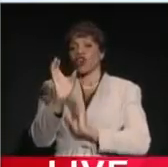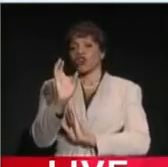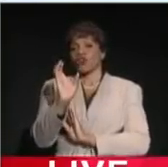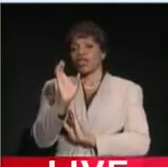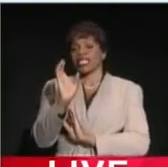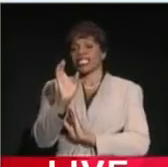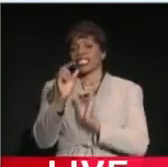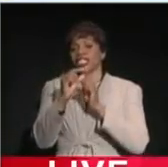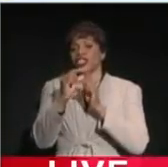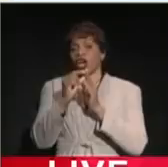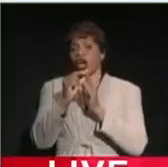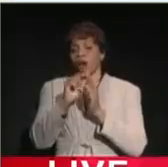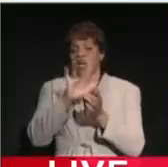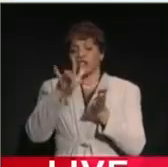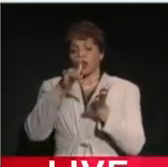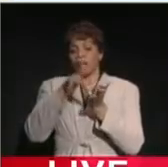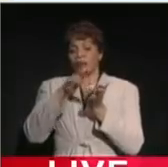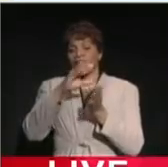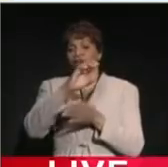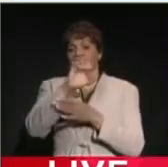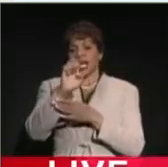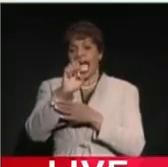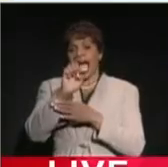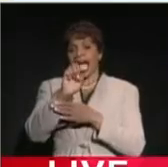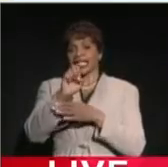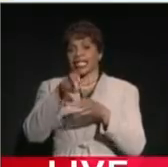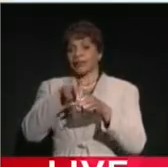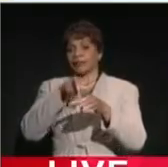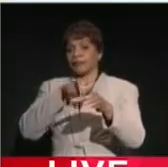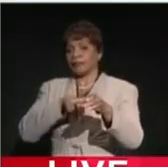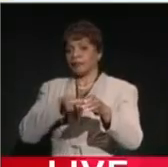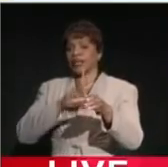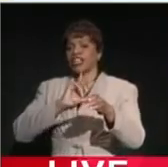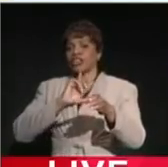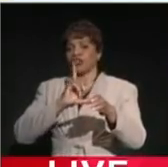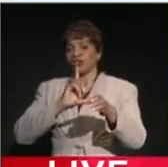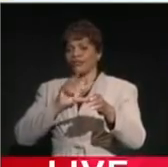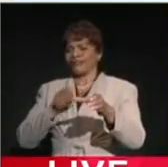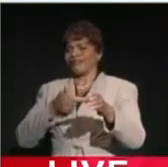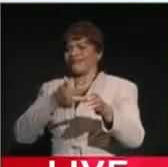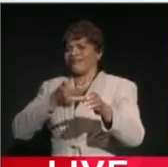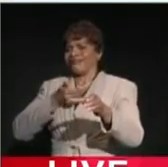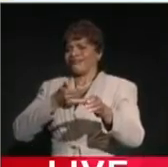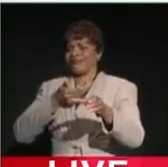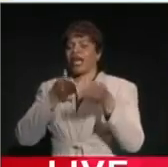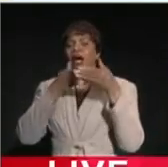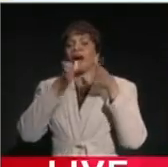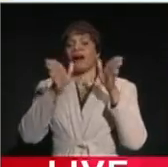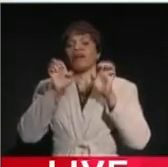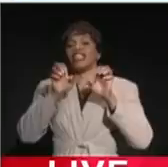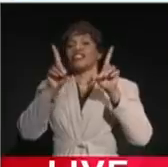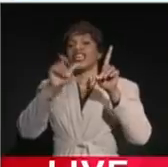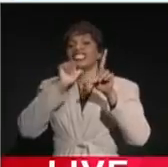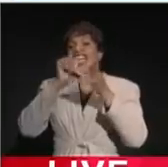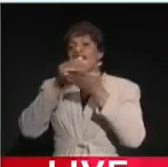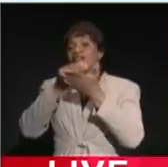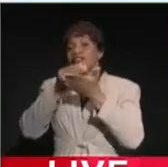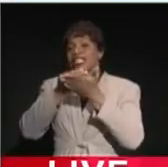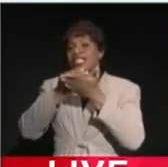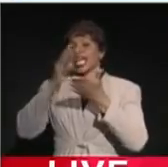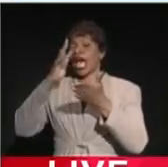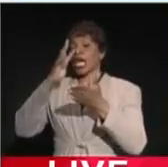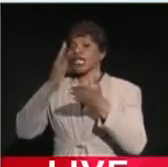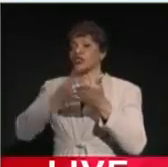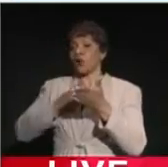middle class is hollowed out, the truth is left behind, public education doesn't get funded, infrastructure is ignored, we become